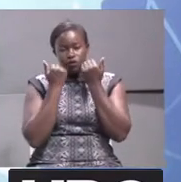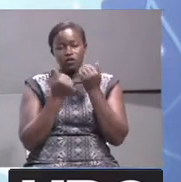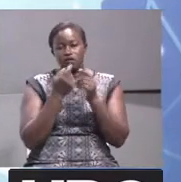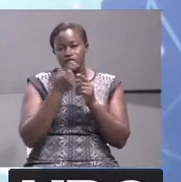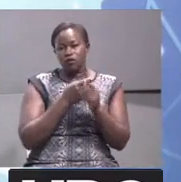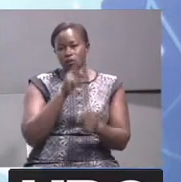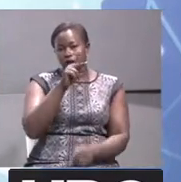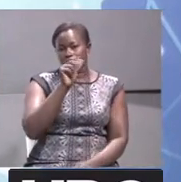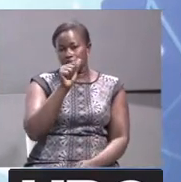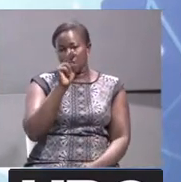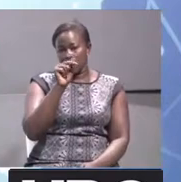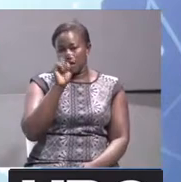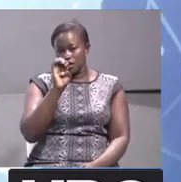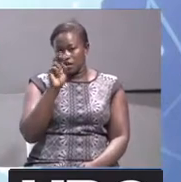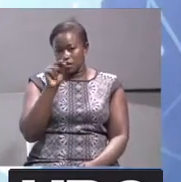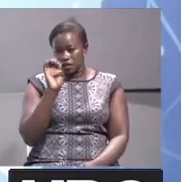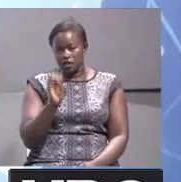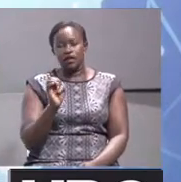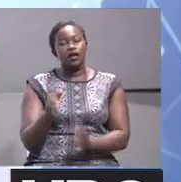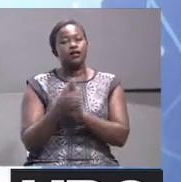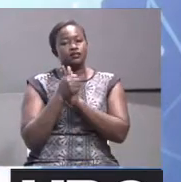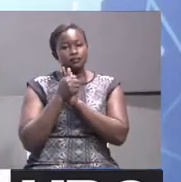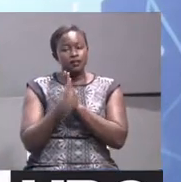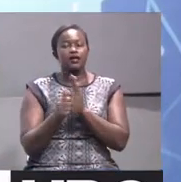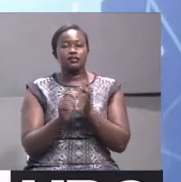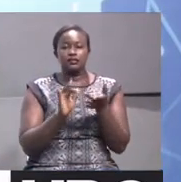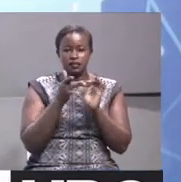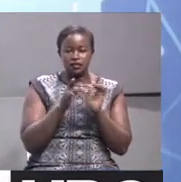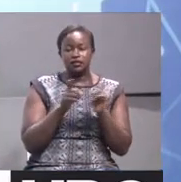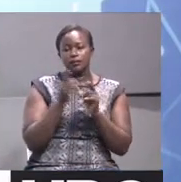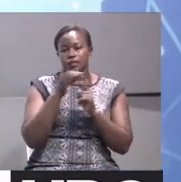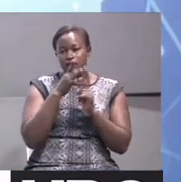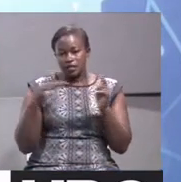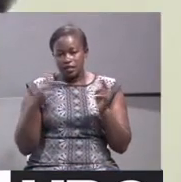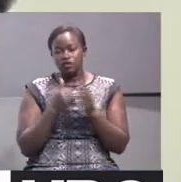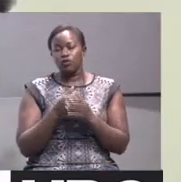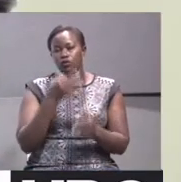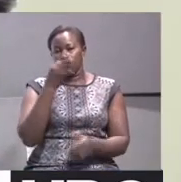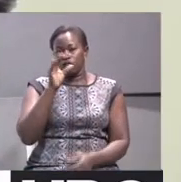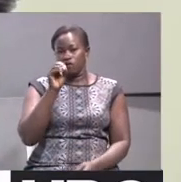Kanene Enoch, an expert in cyber and digital forensics.